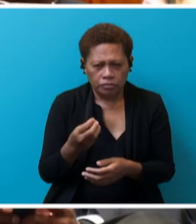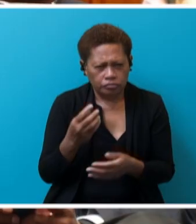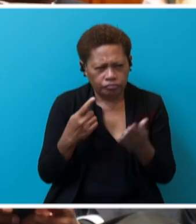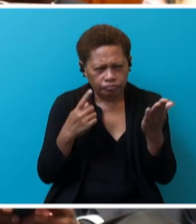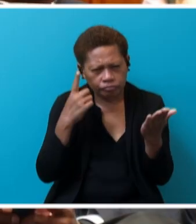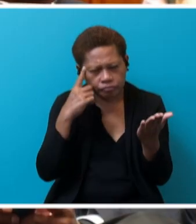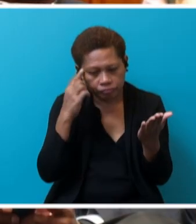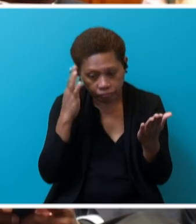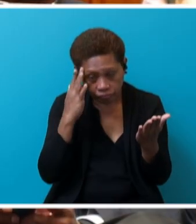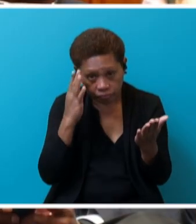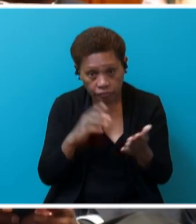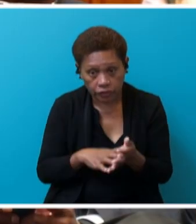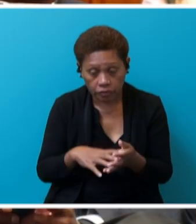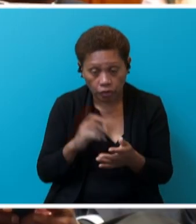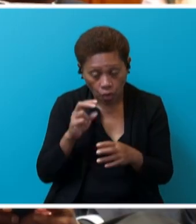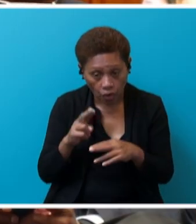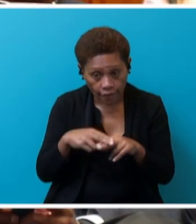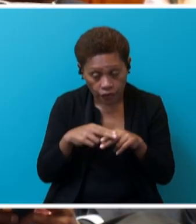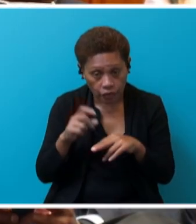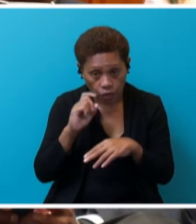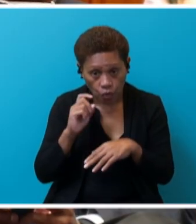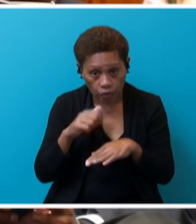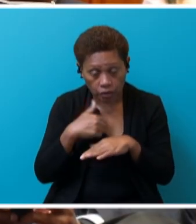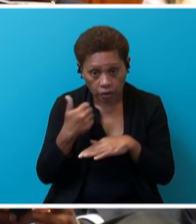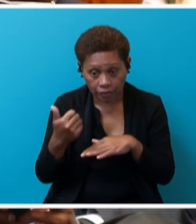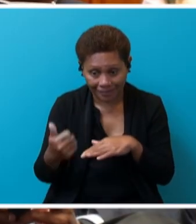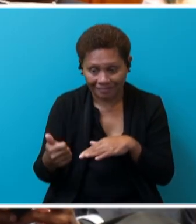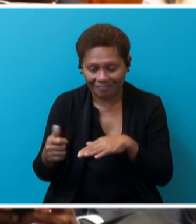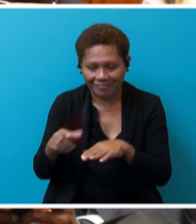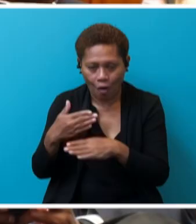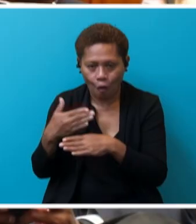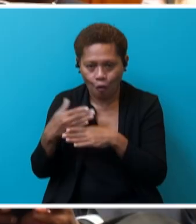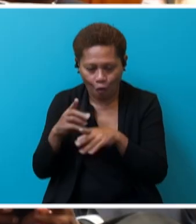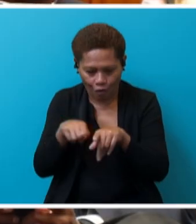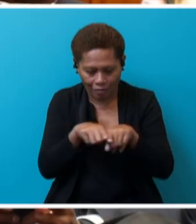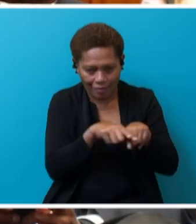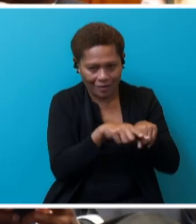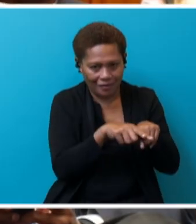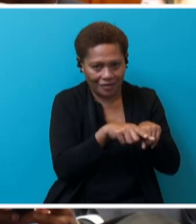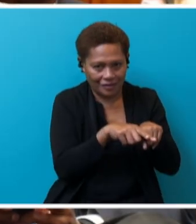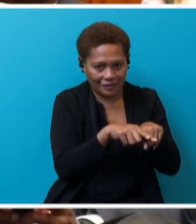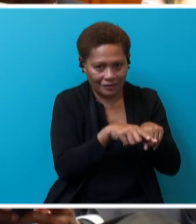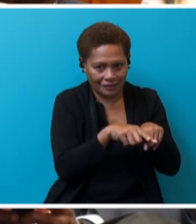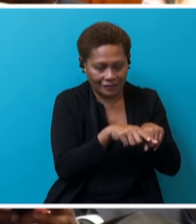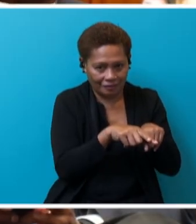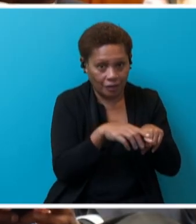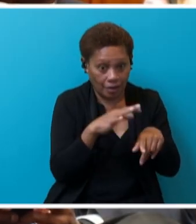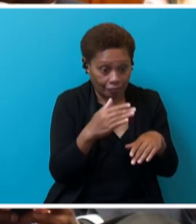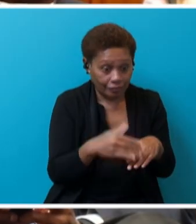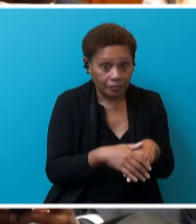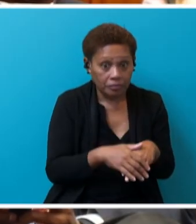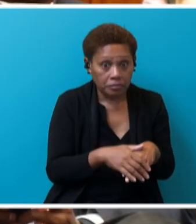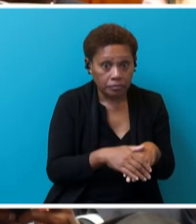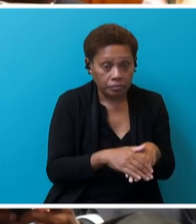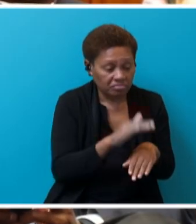of Water Authority of Fiji and their work is deeply meaningful as we move forward from the corridors